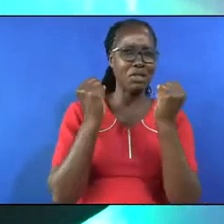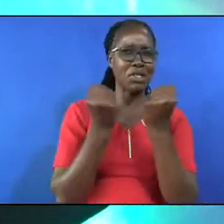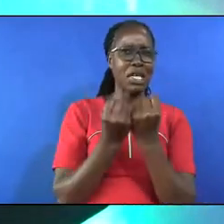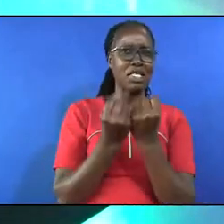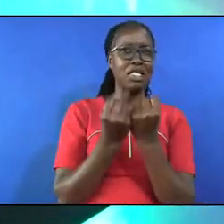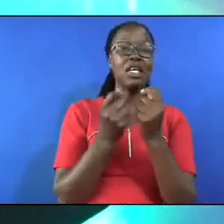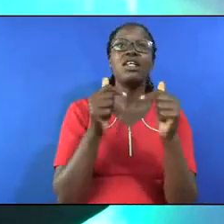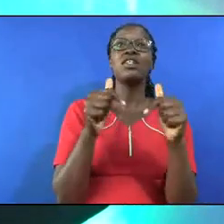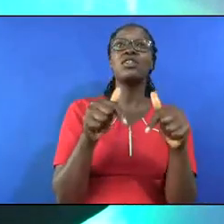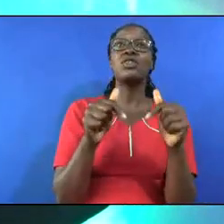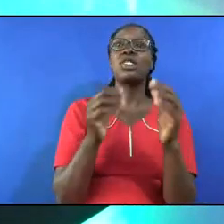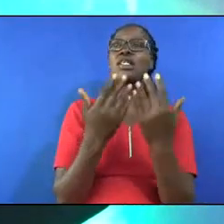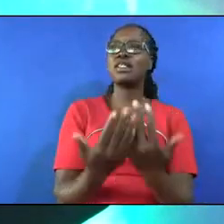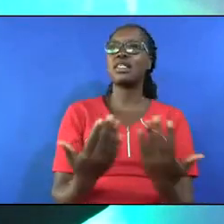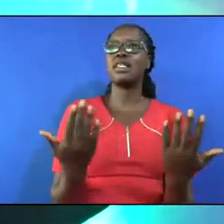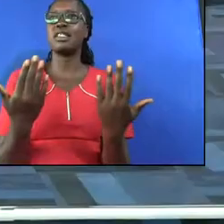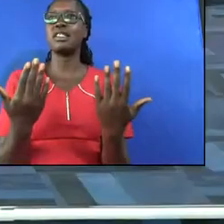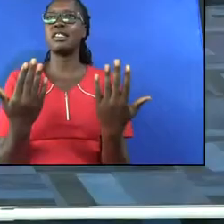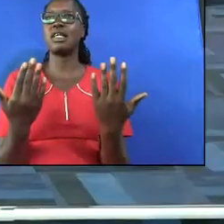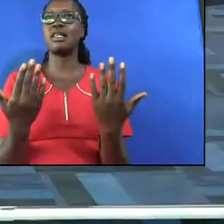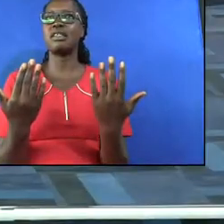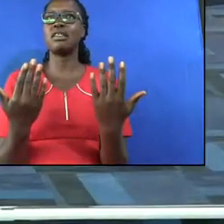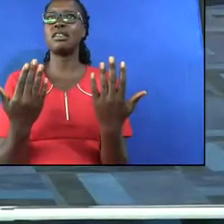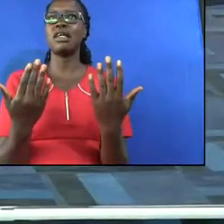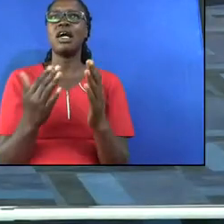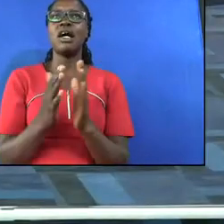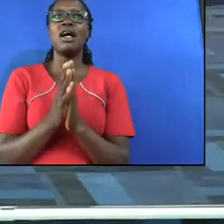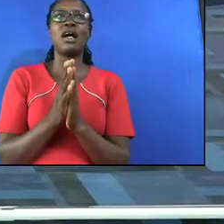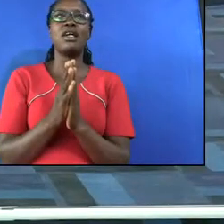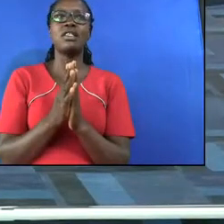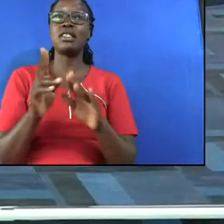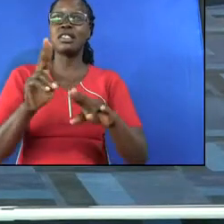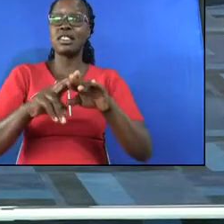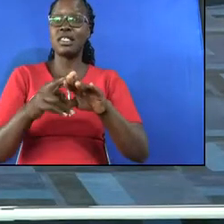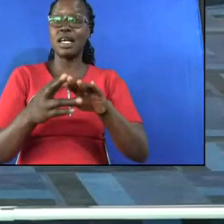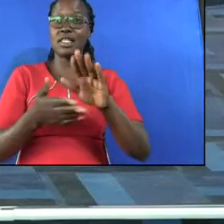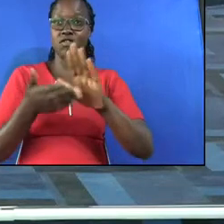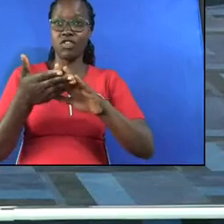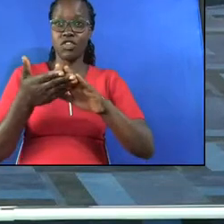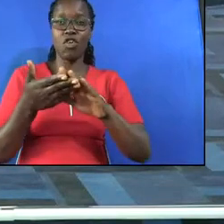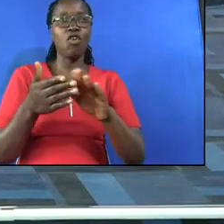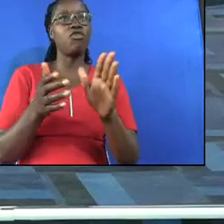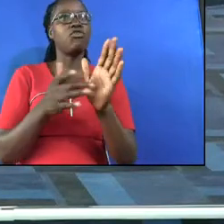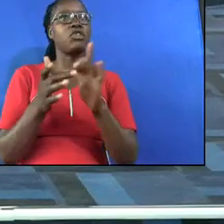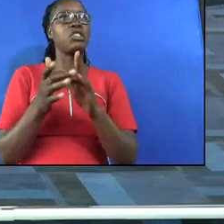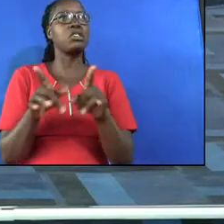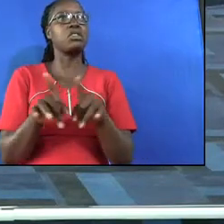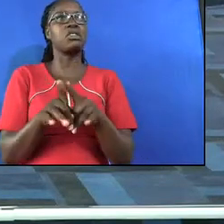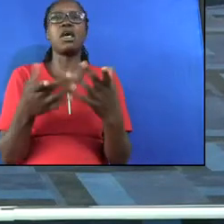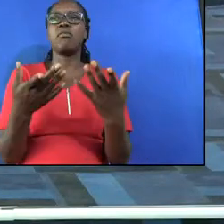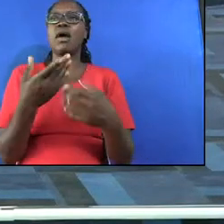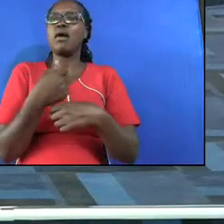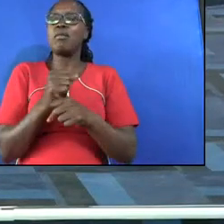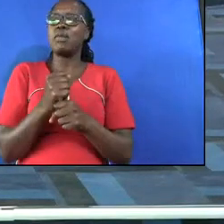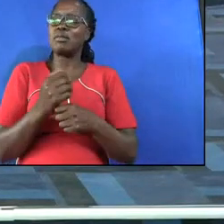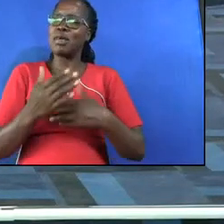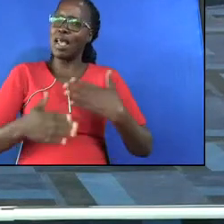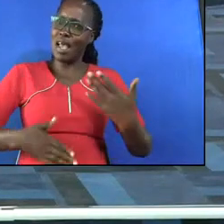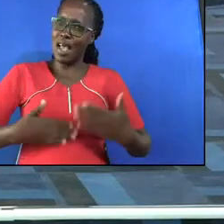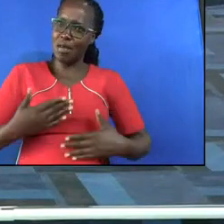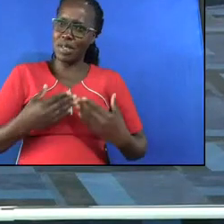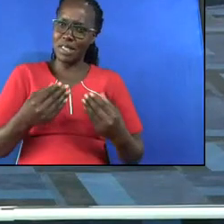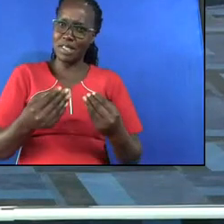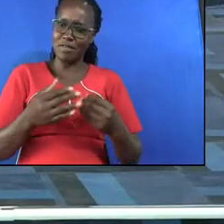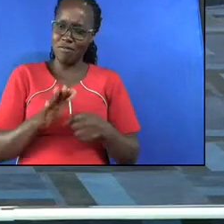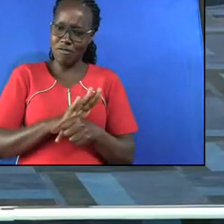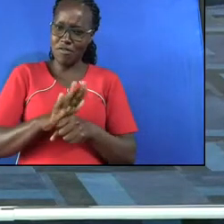is, to see children seated at the feet of Jesus like this makes me so happy. It fills